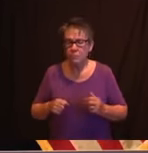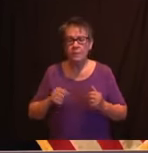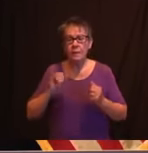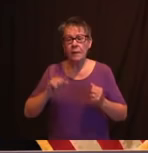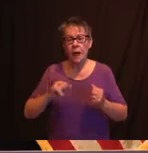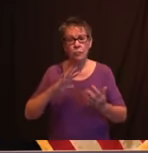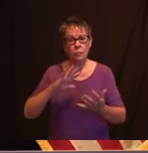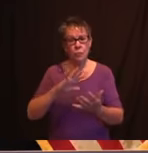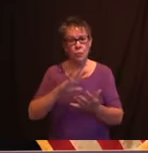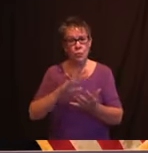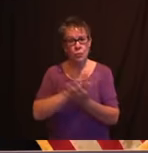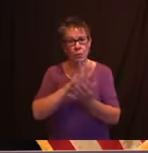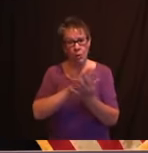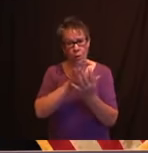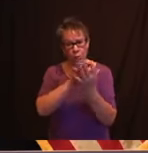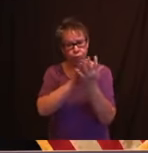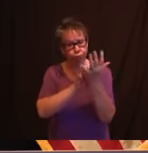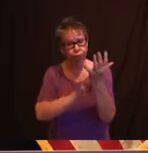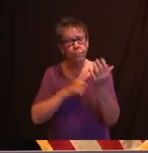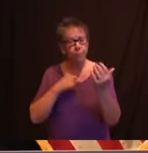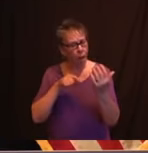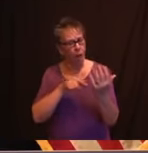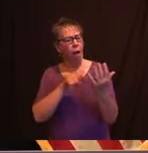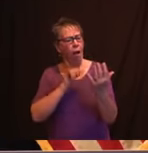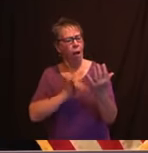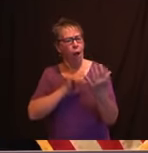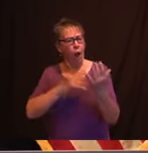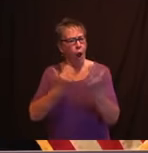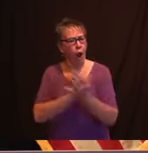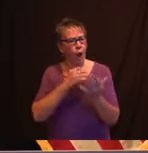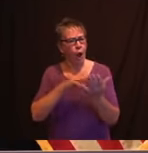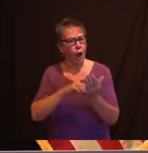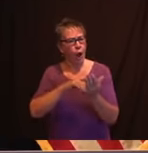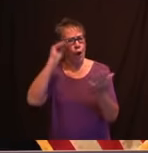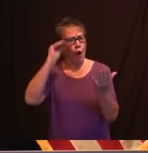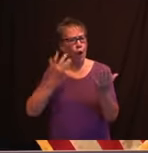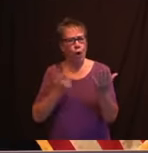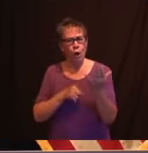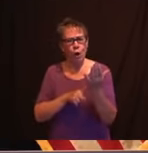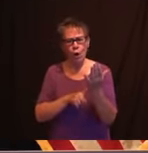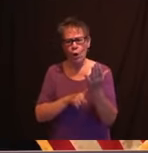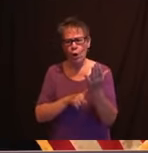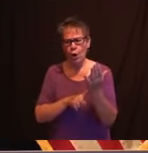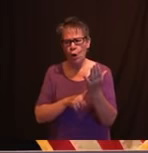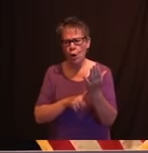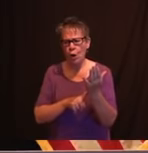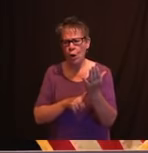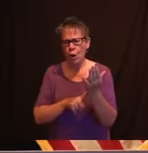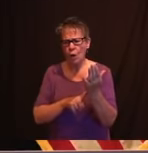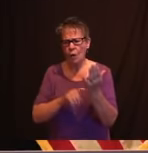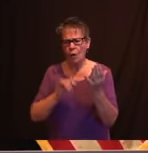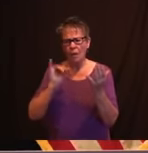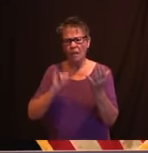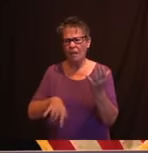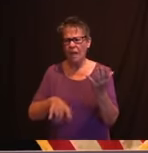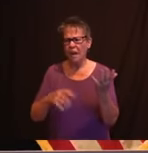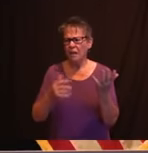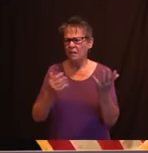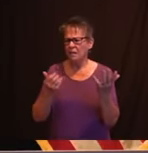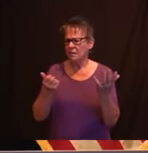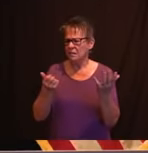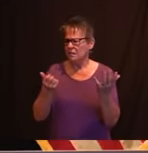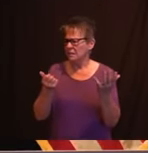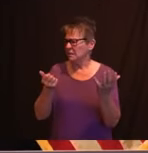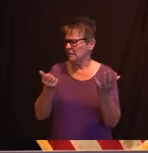meeting 6 years ago at this point, maybe even 7, talked about staffing ratios. So I wasn't surprised by that. I love